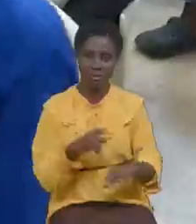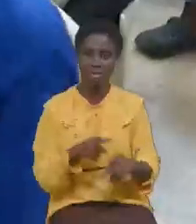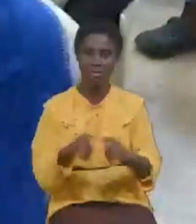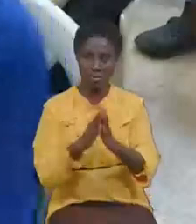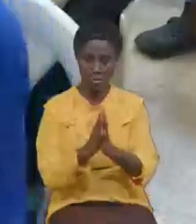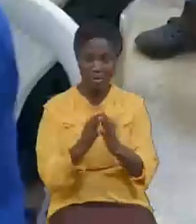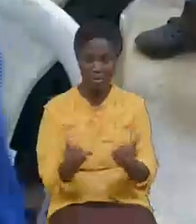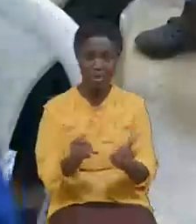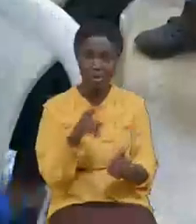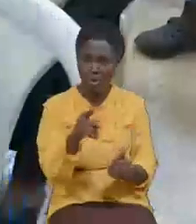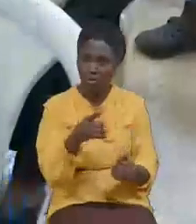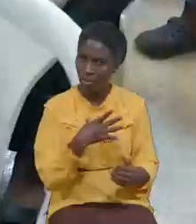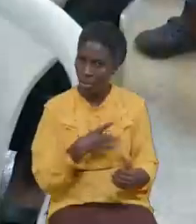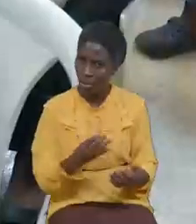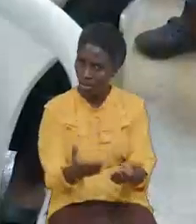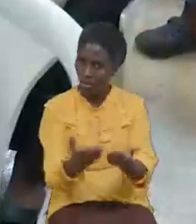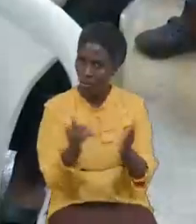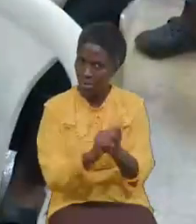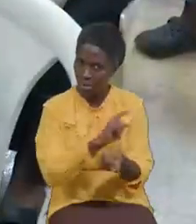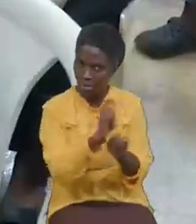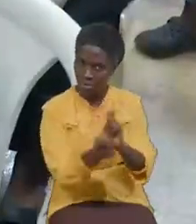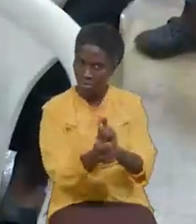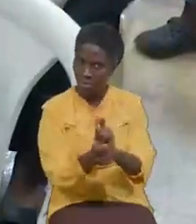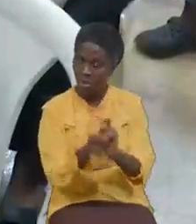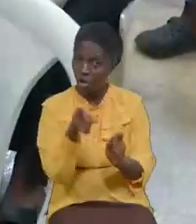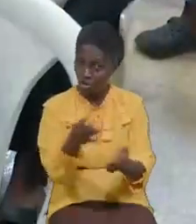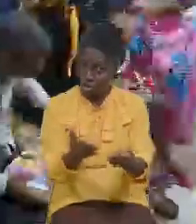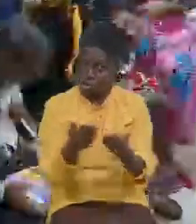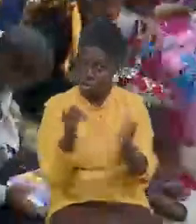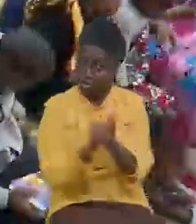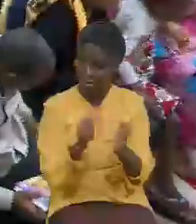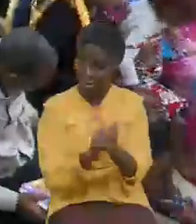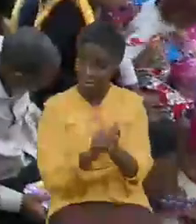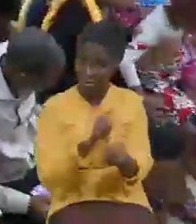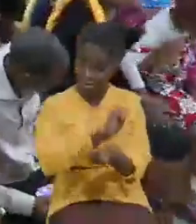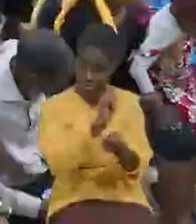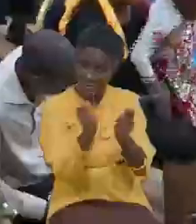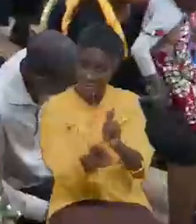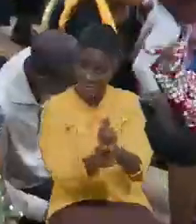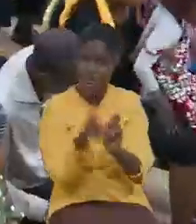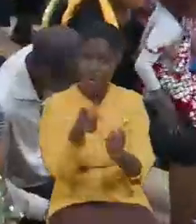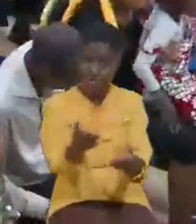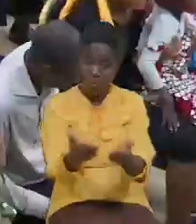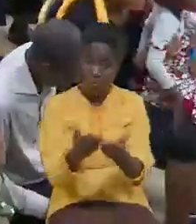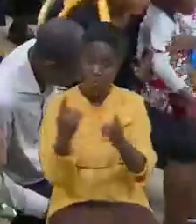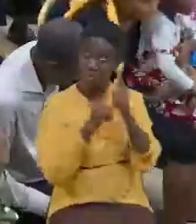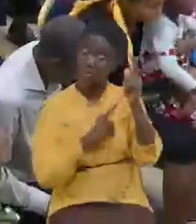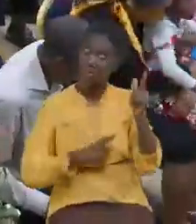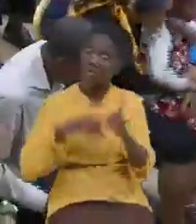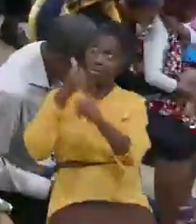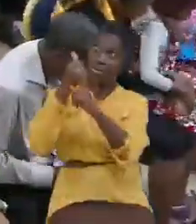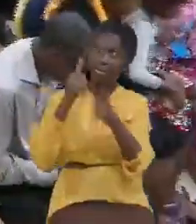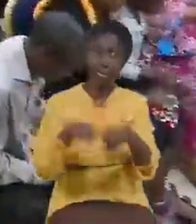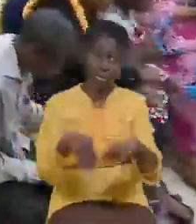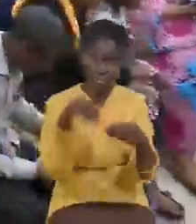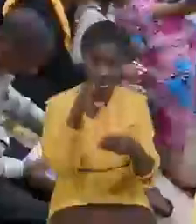want that translation. You want that transfer. You want the Lord himself to give you